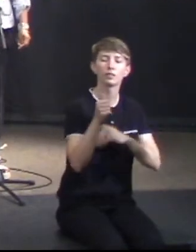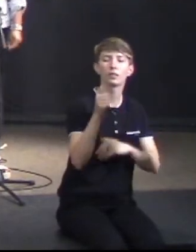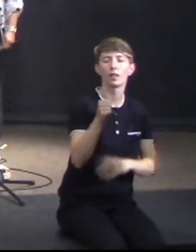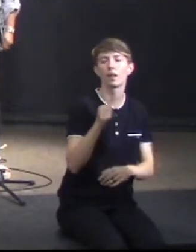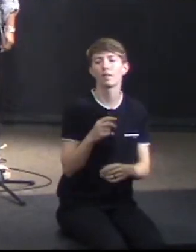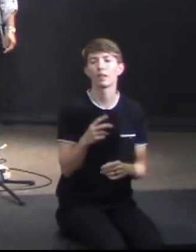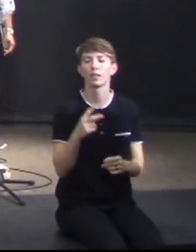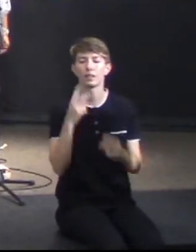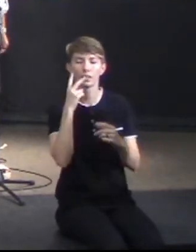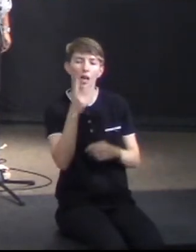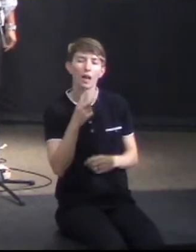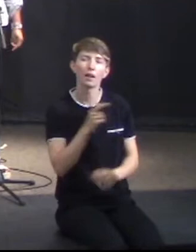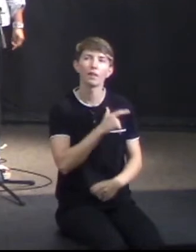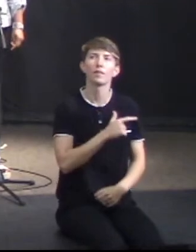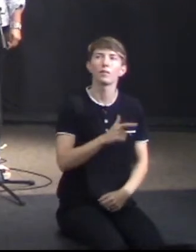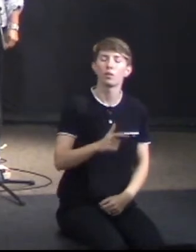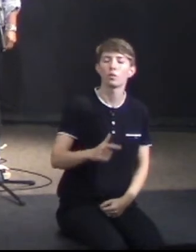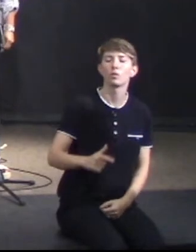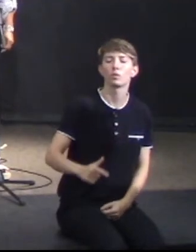Yourself in the sight of the